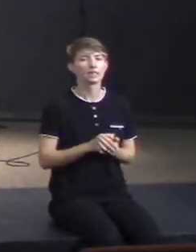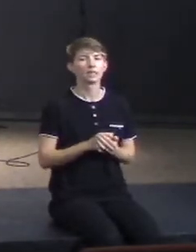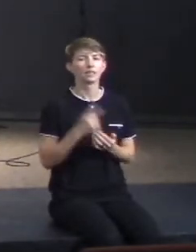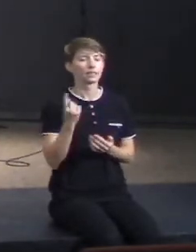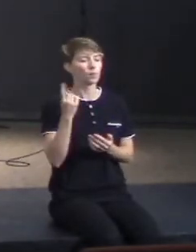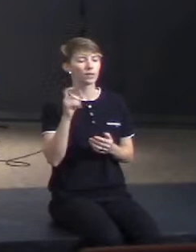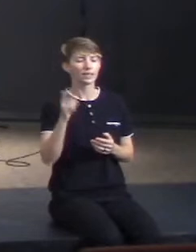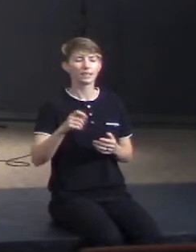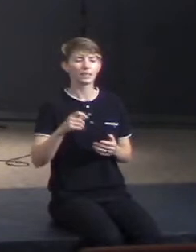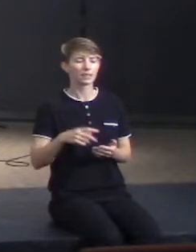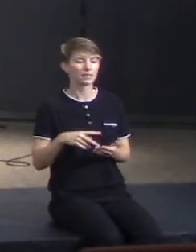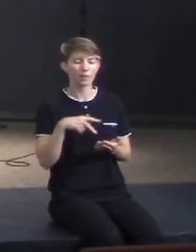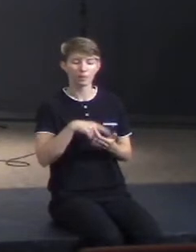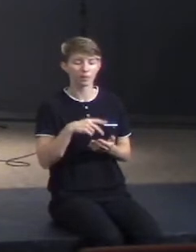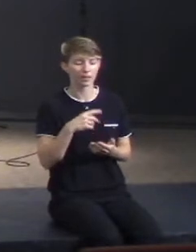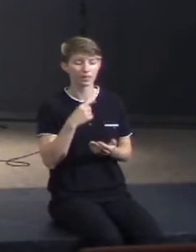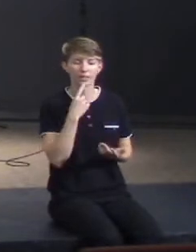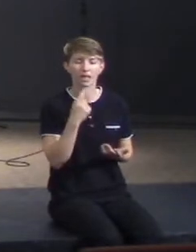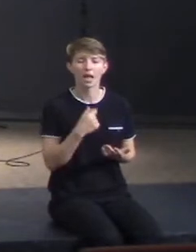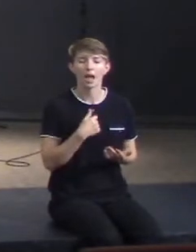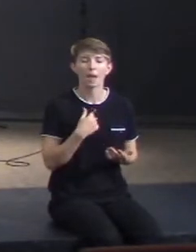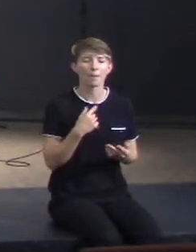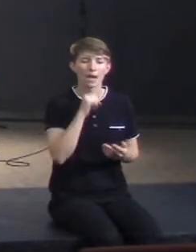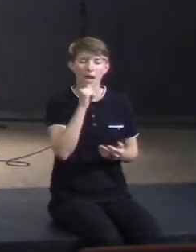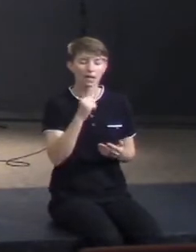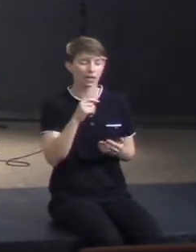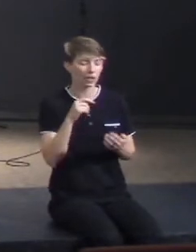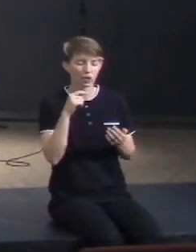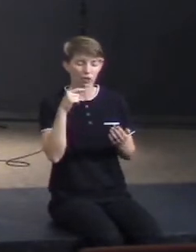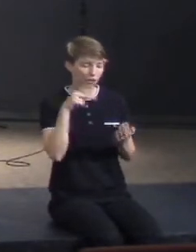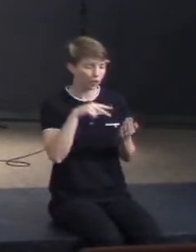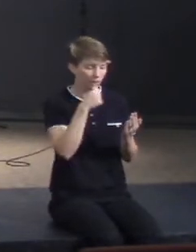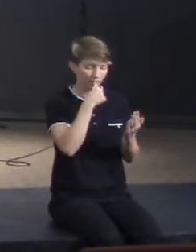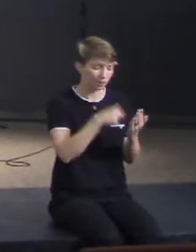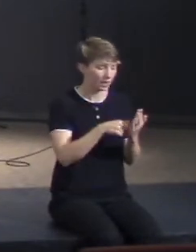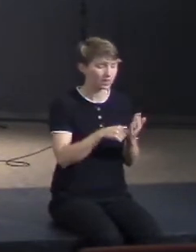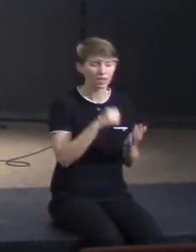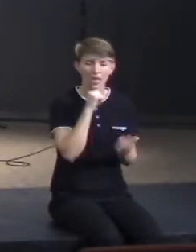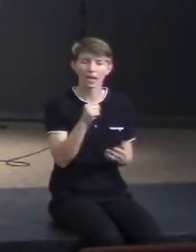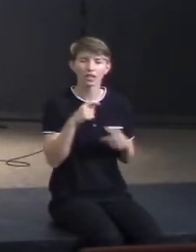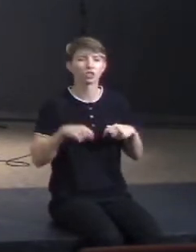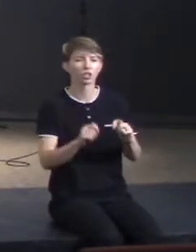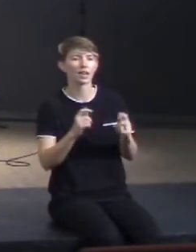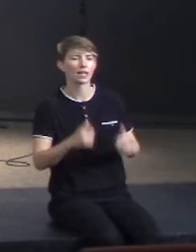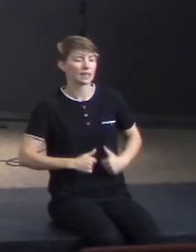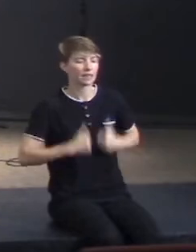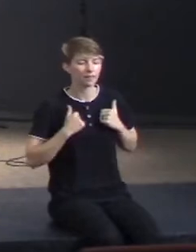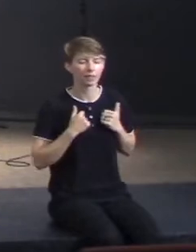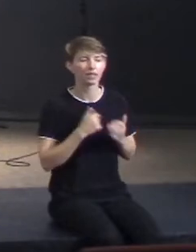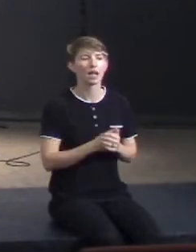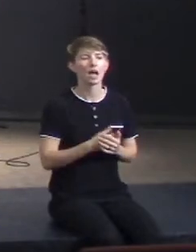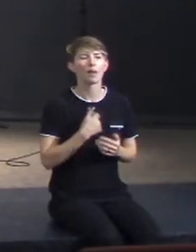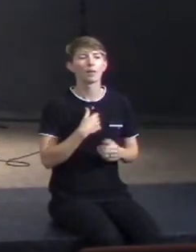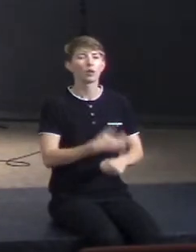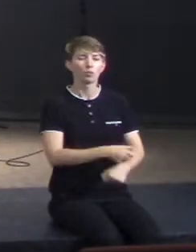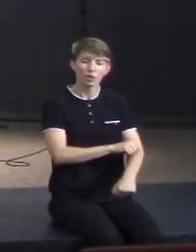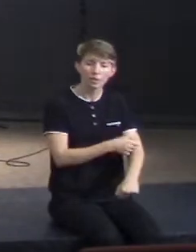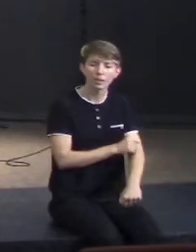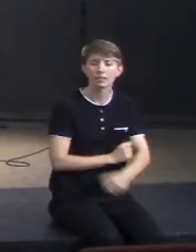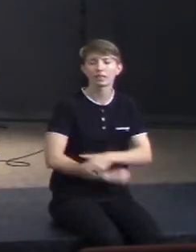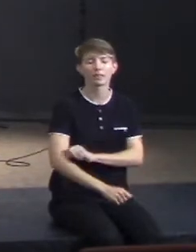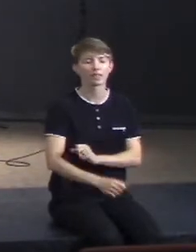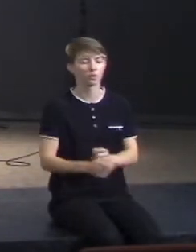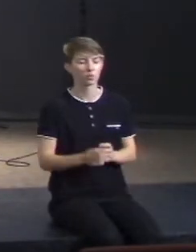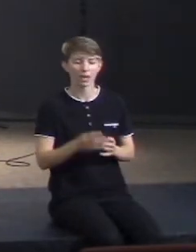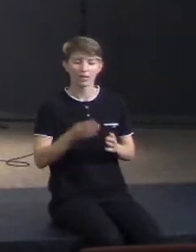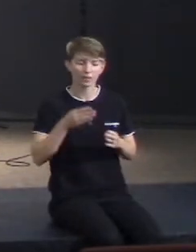here and look at the page and not try to live it out. I want to roll up my sleeve and get right in between those guys. I want to be